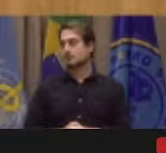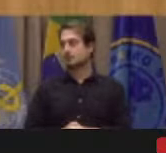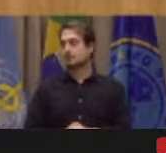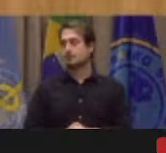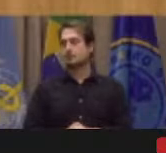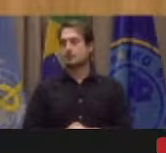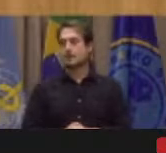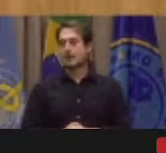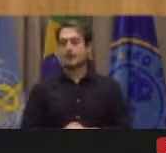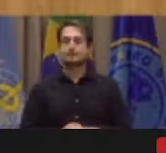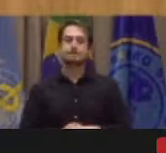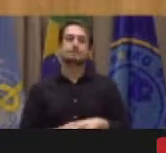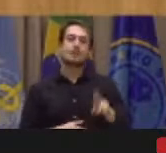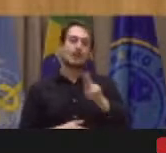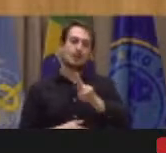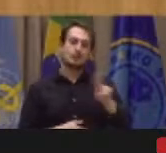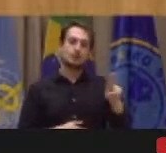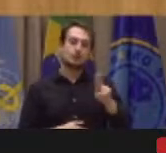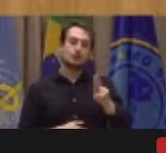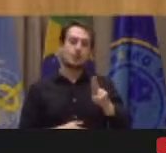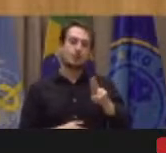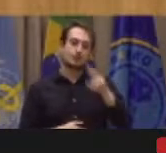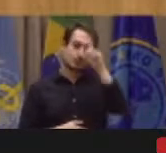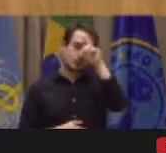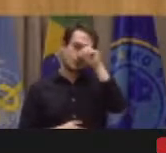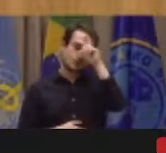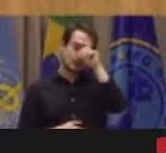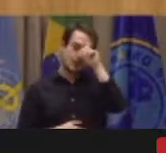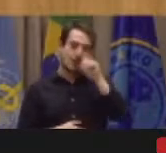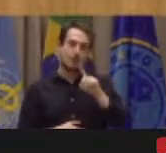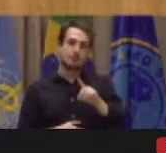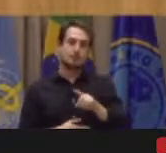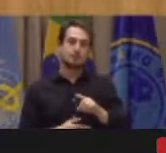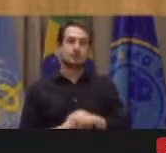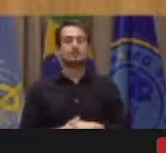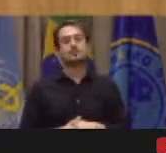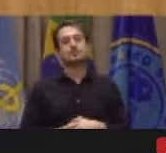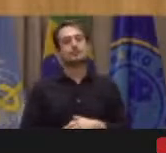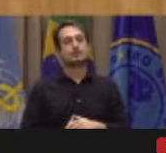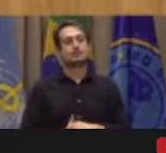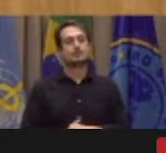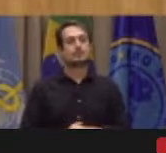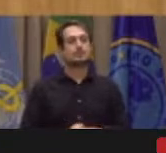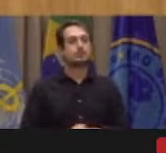The Brazilian company of service of hospitals, Eduardo